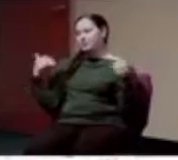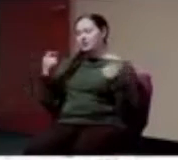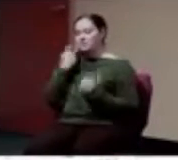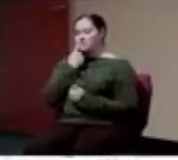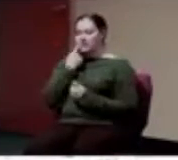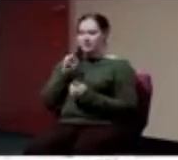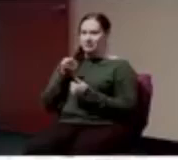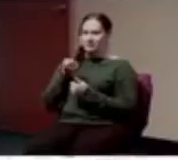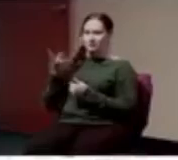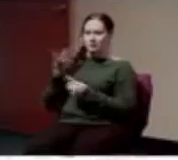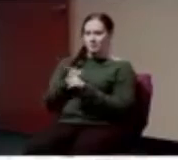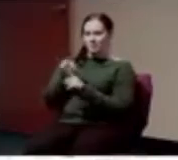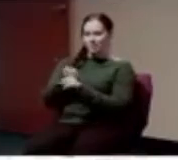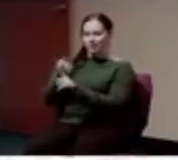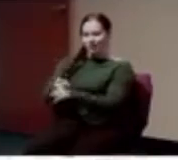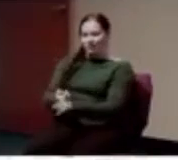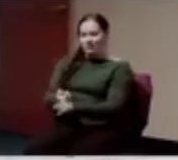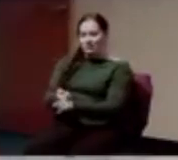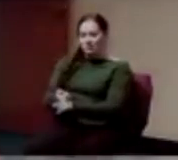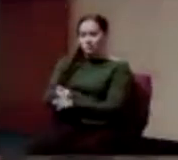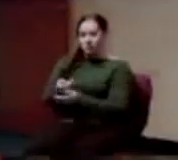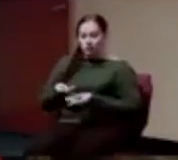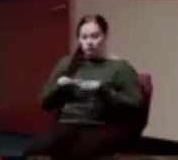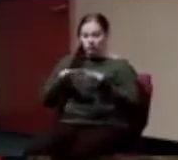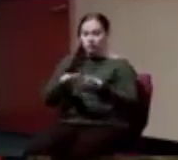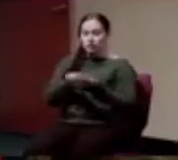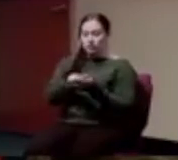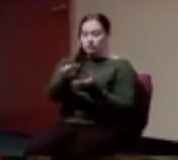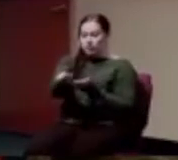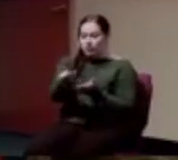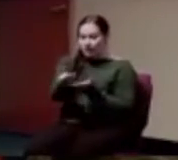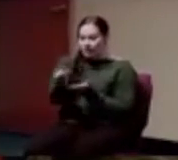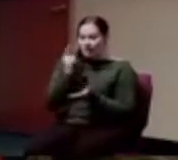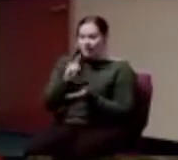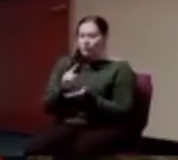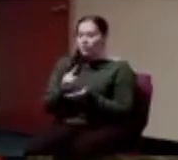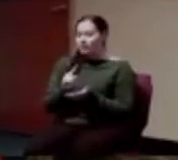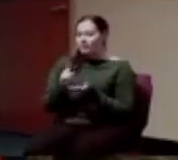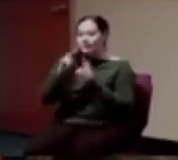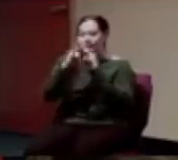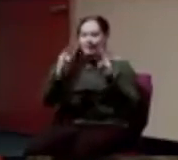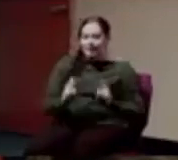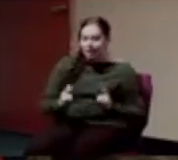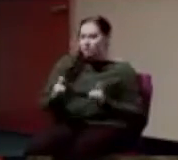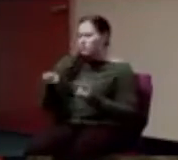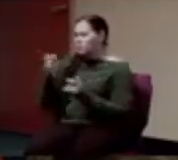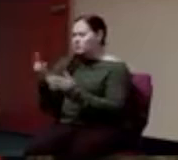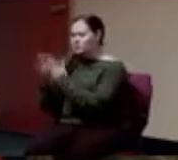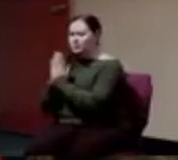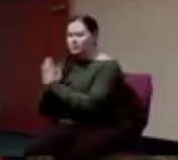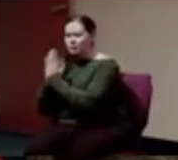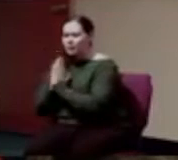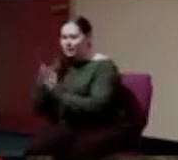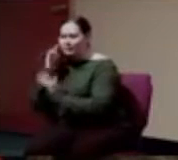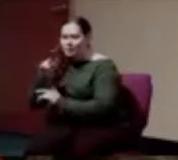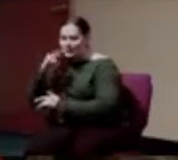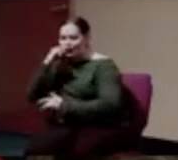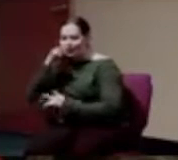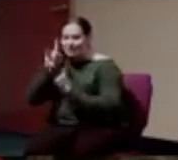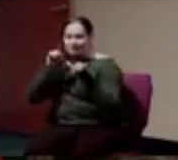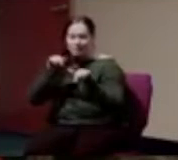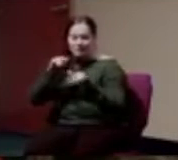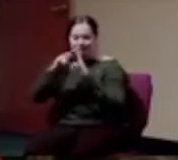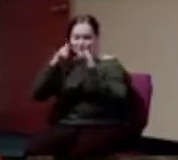months, donated for camp or have prayed for our kids to go to camp. We have had truly, over the past few years, that we've